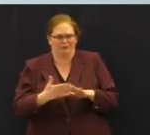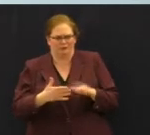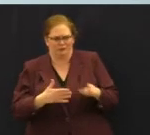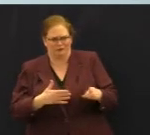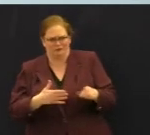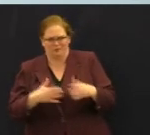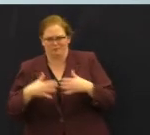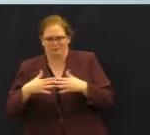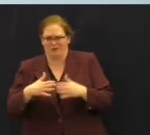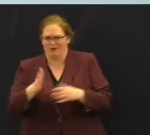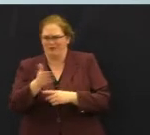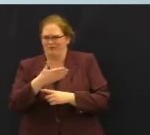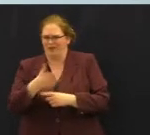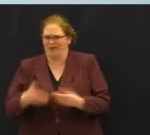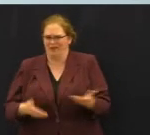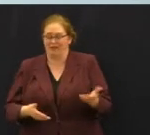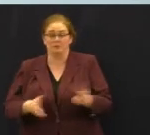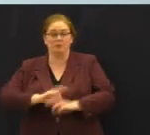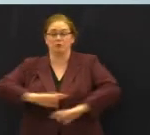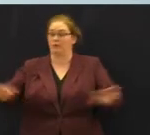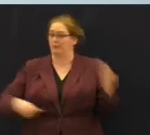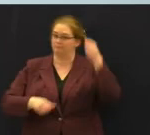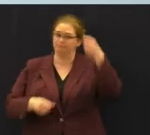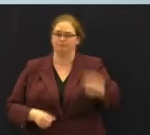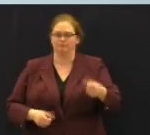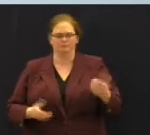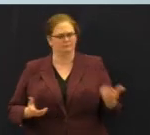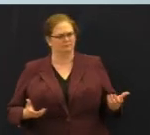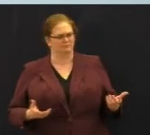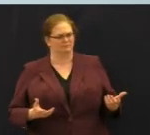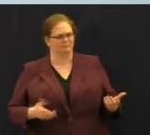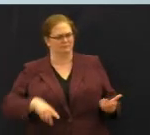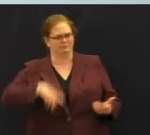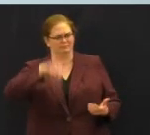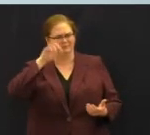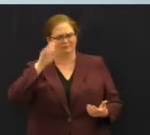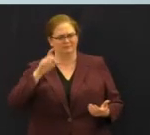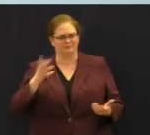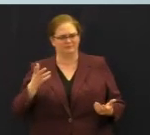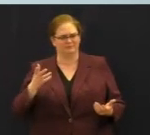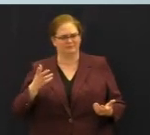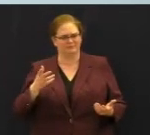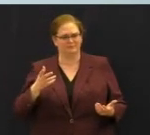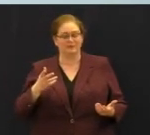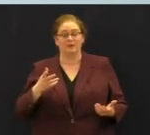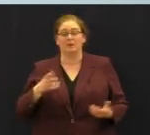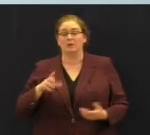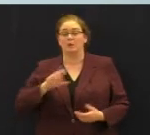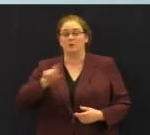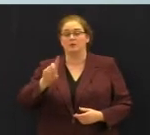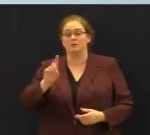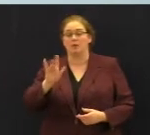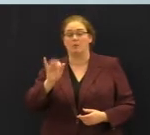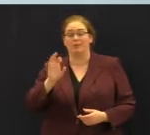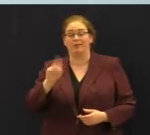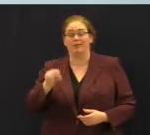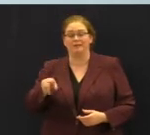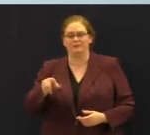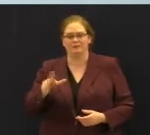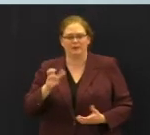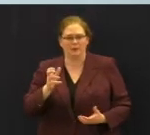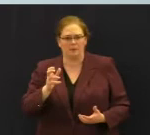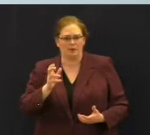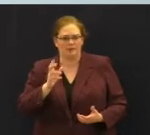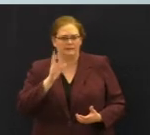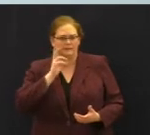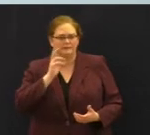American flags that people just had ready to put out. When they were in Dublin, they wanted to sort of just see the